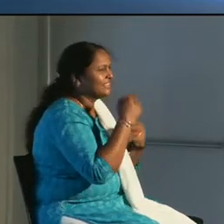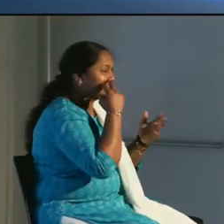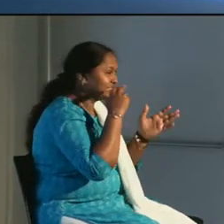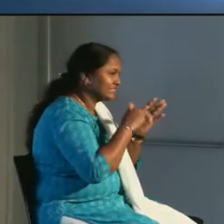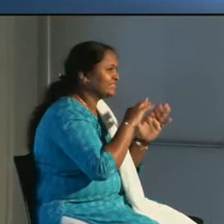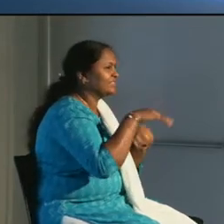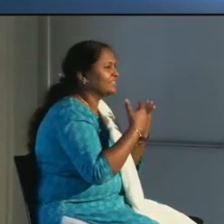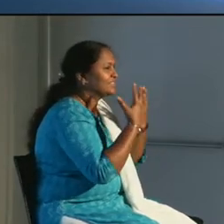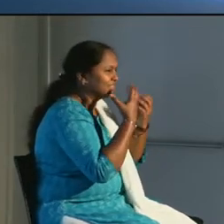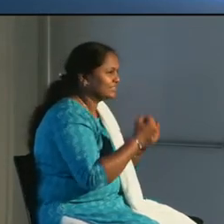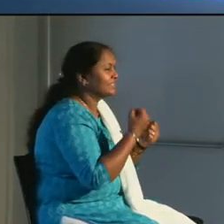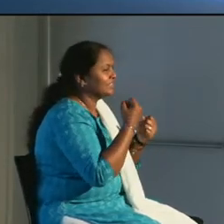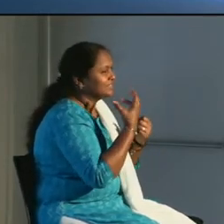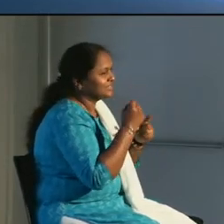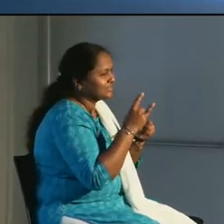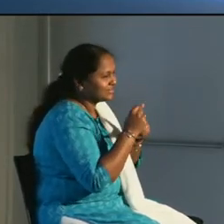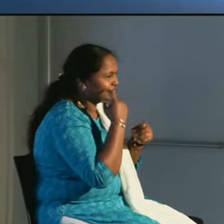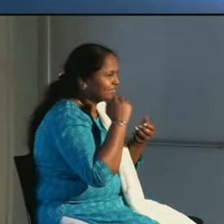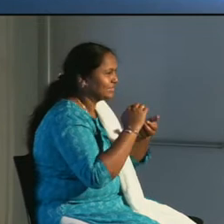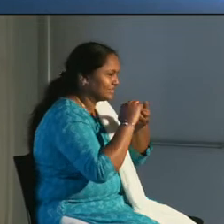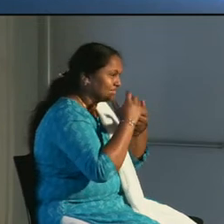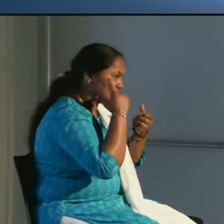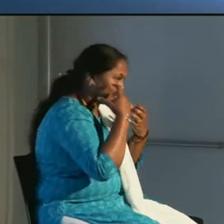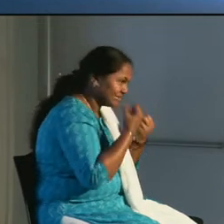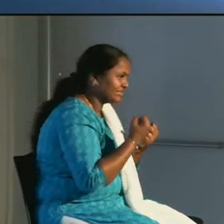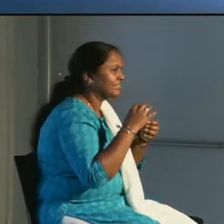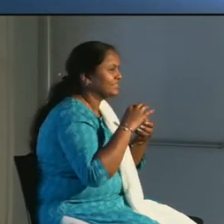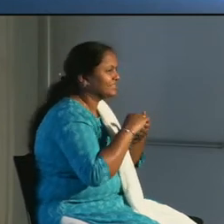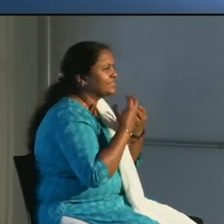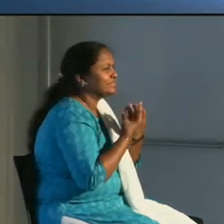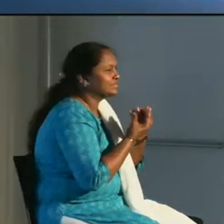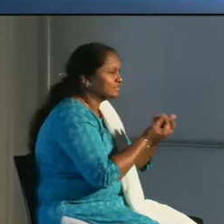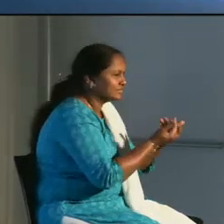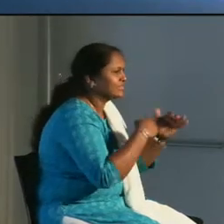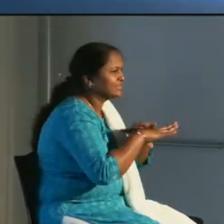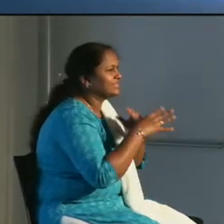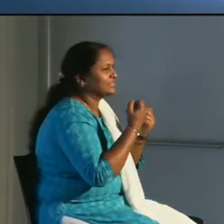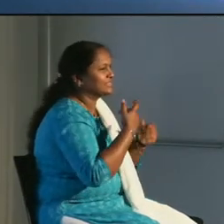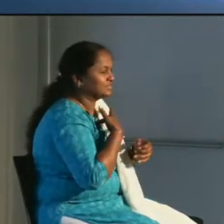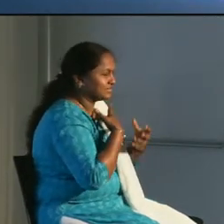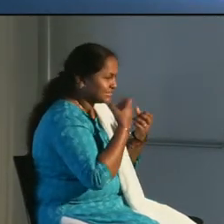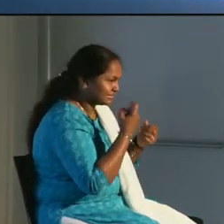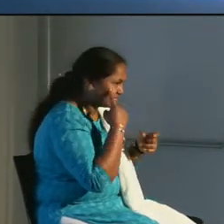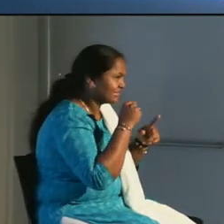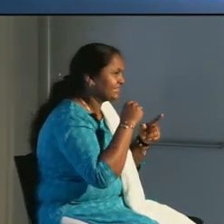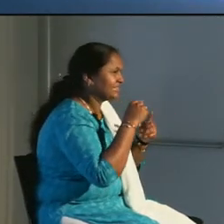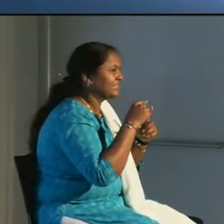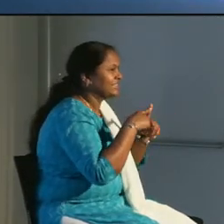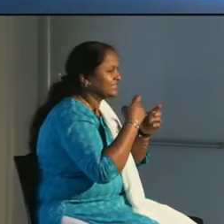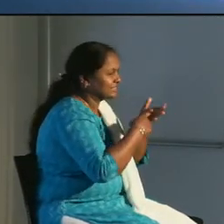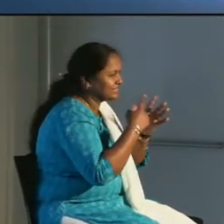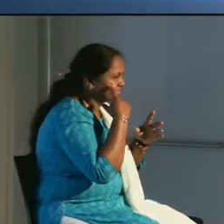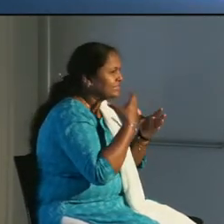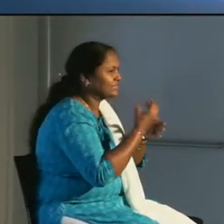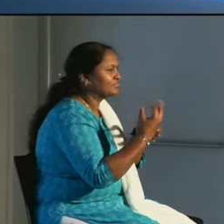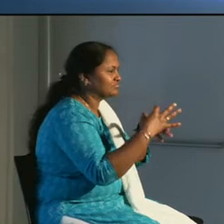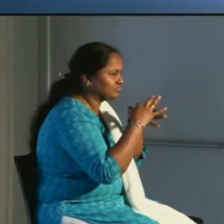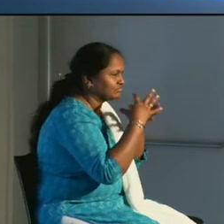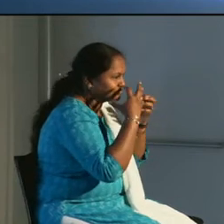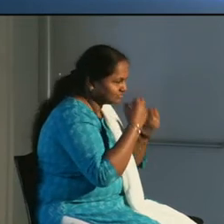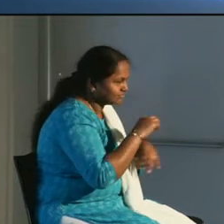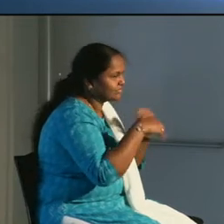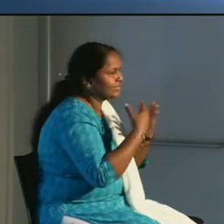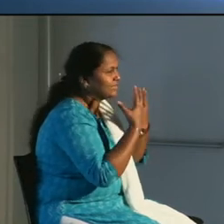if this could lead to friendships, if friendships could dissolve this feeling of threat and fear and foster belonging, and